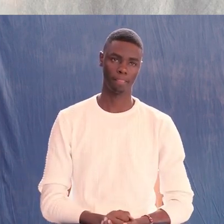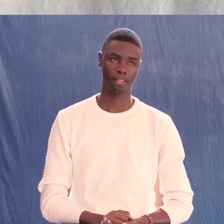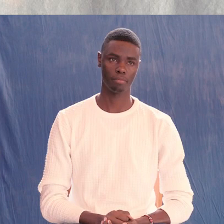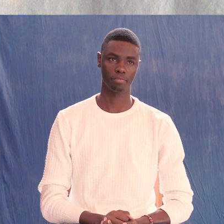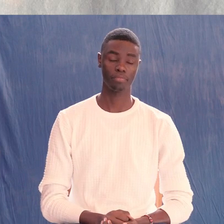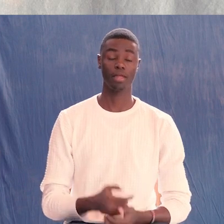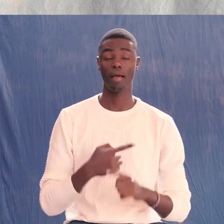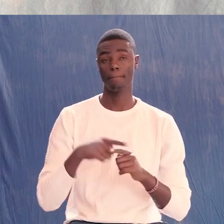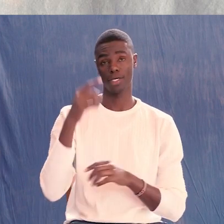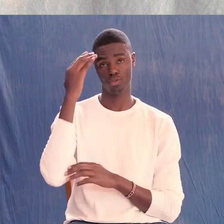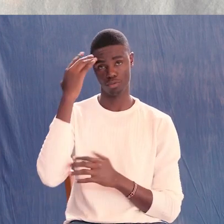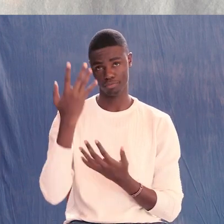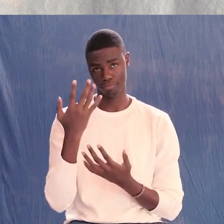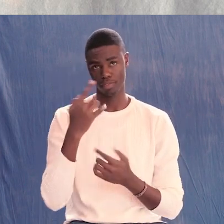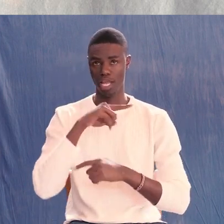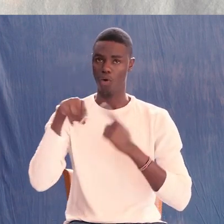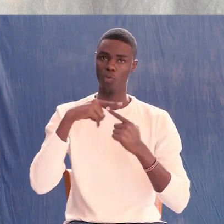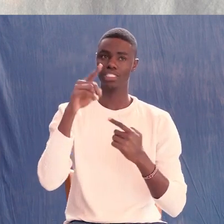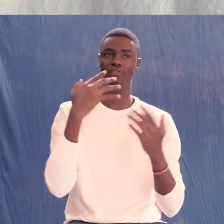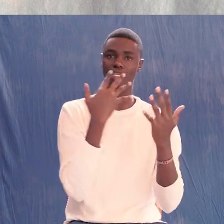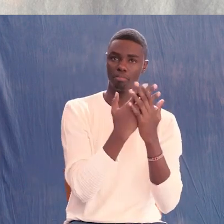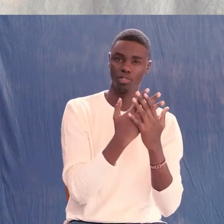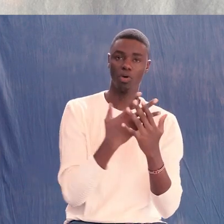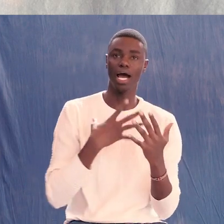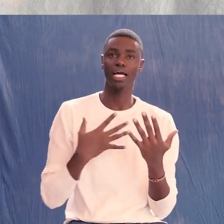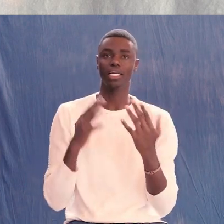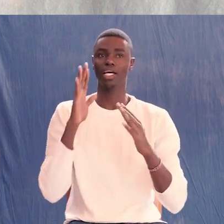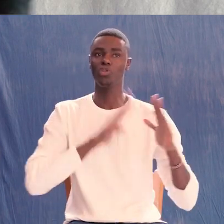But you know, when you're in prison and you misbehave,